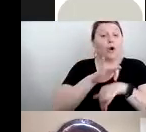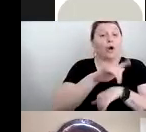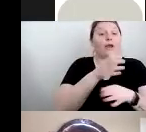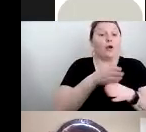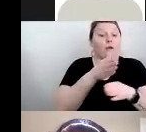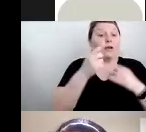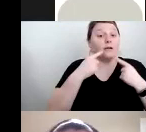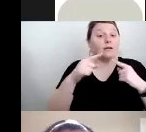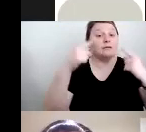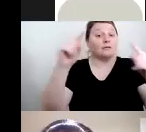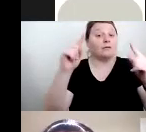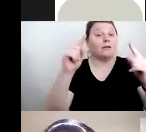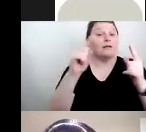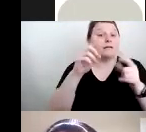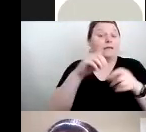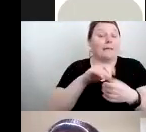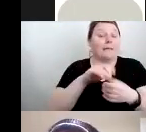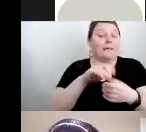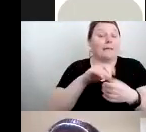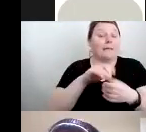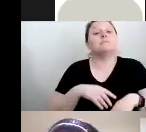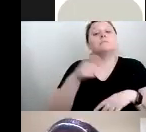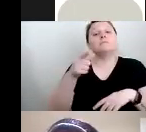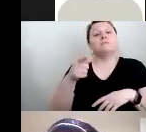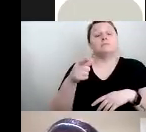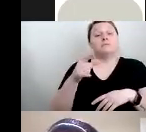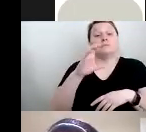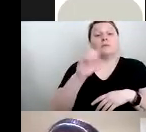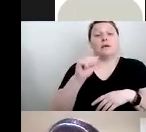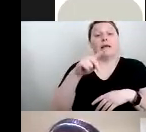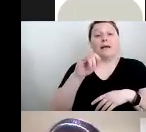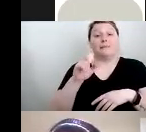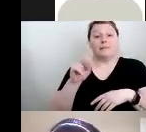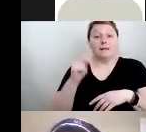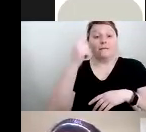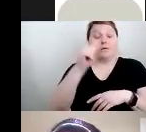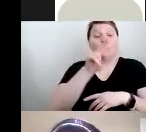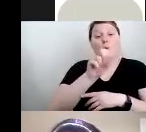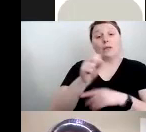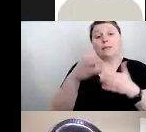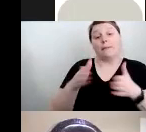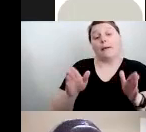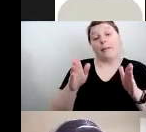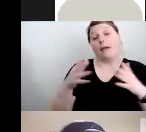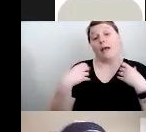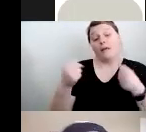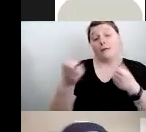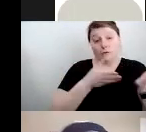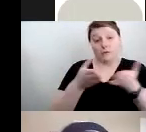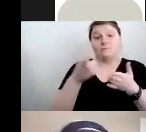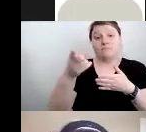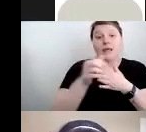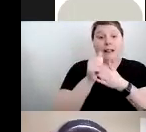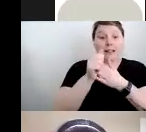Medicine alumnus. As a captain in the U.S. Public Health Service, Dr. Halsey currently leads